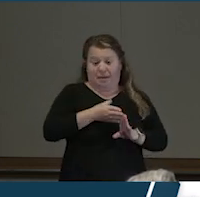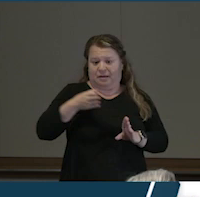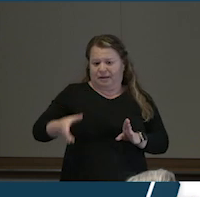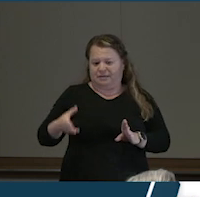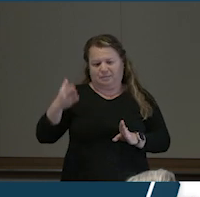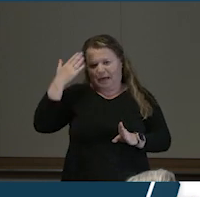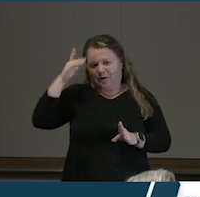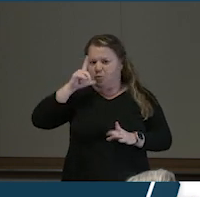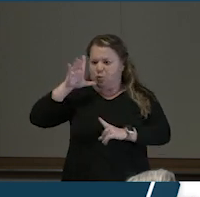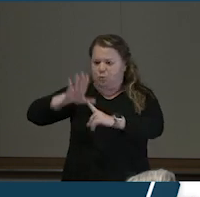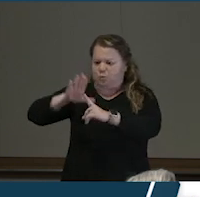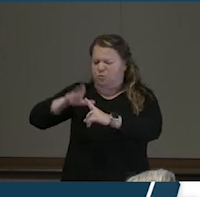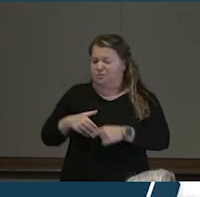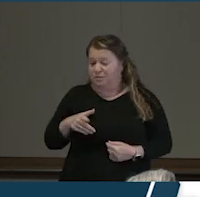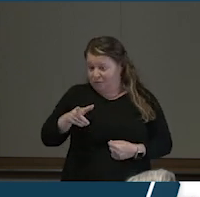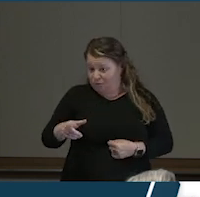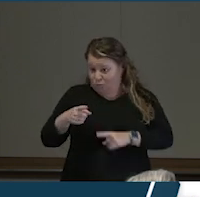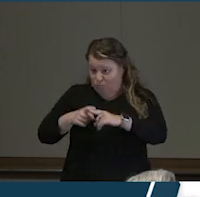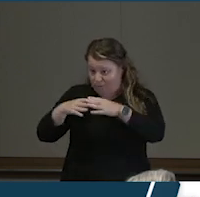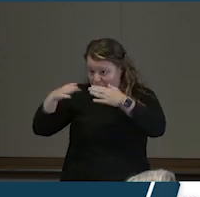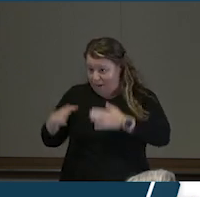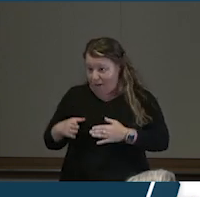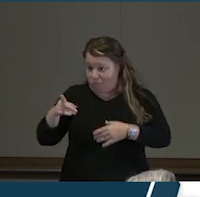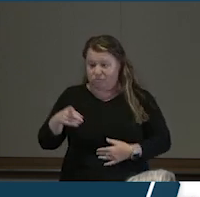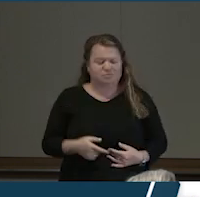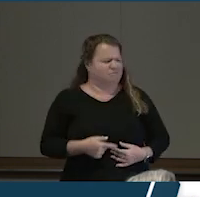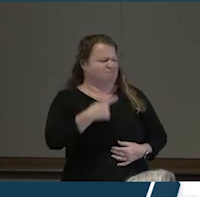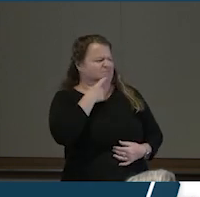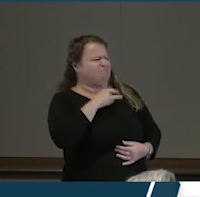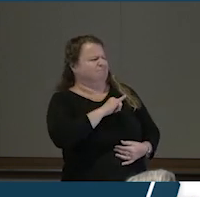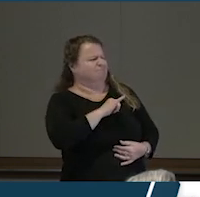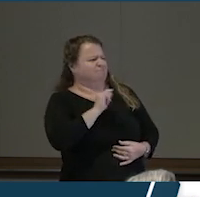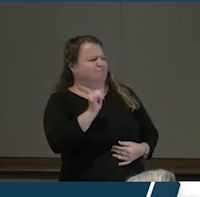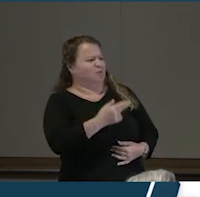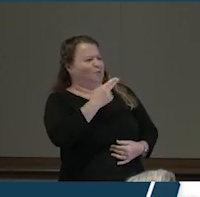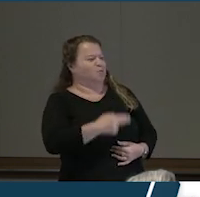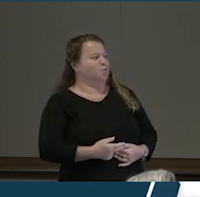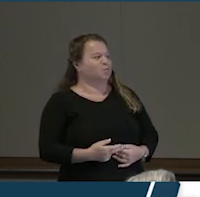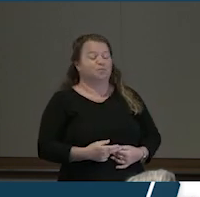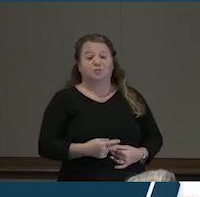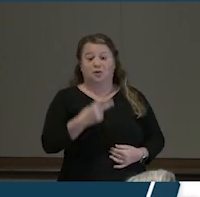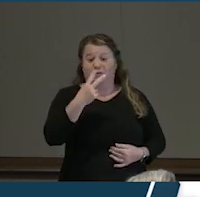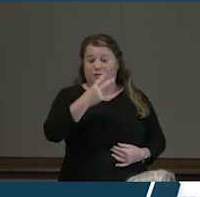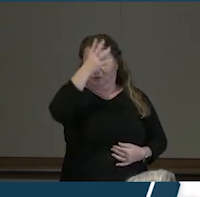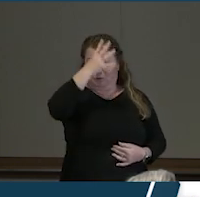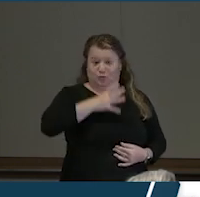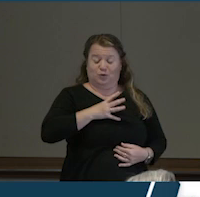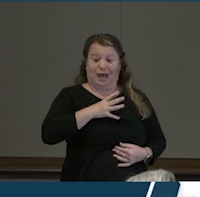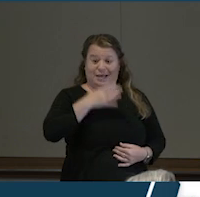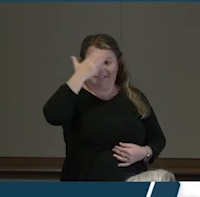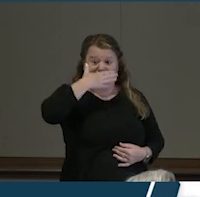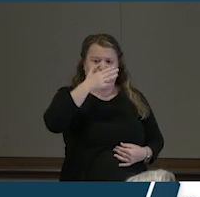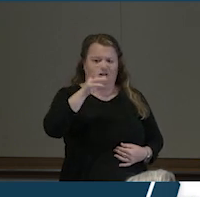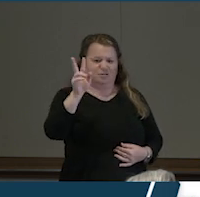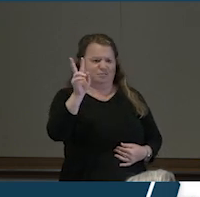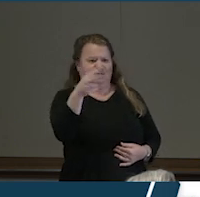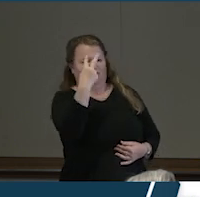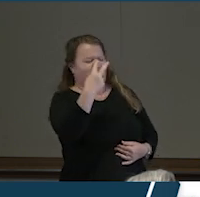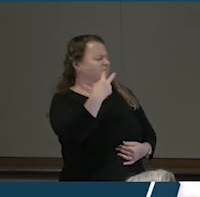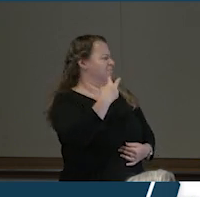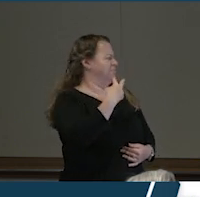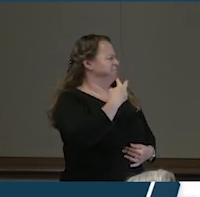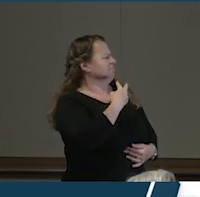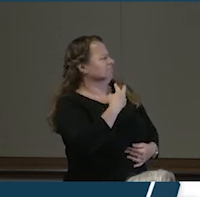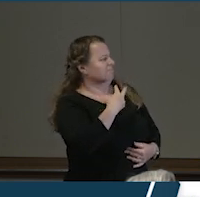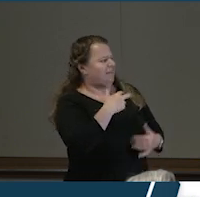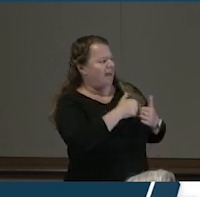time, I said, you guys must be from the House. And he's like, oh. And the guys, the two guys in front, they turn around like, how did you know?